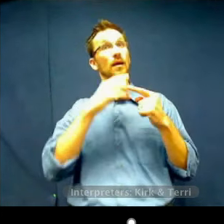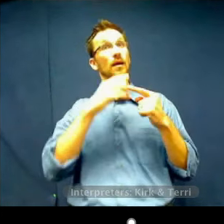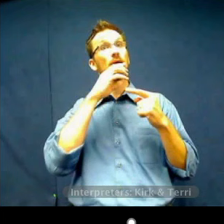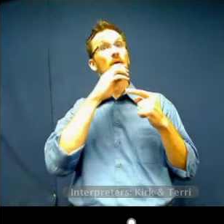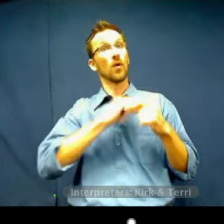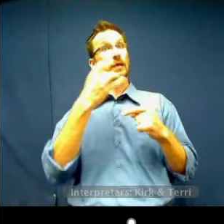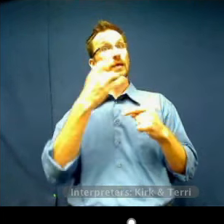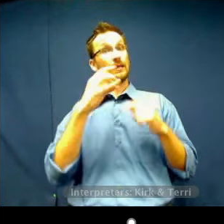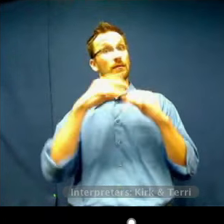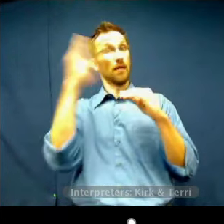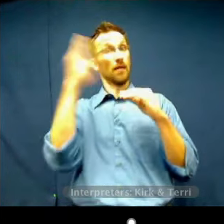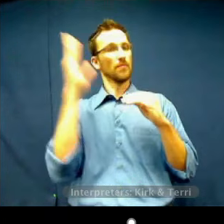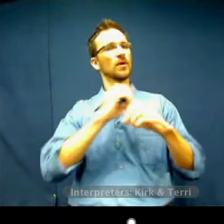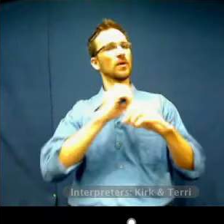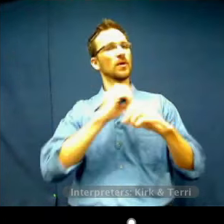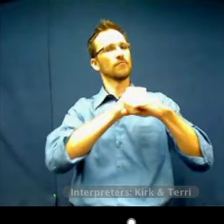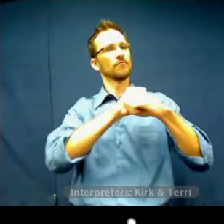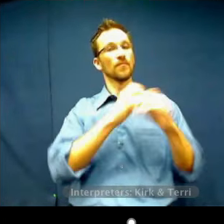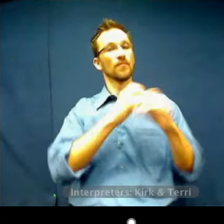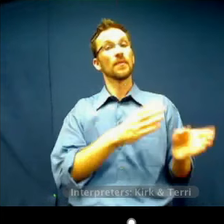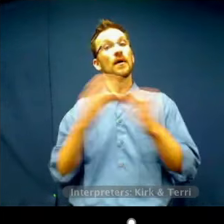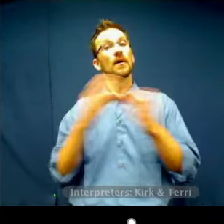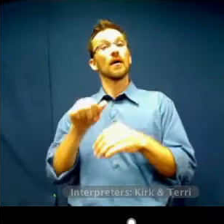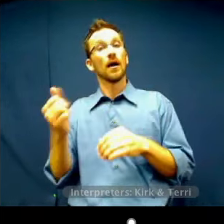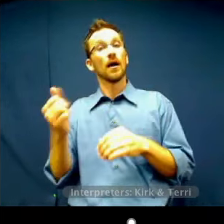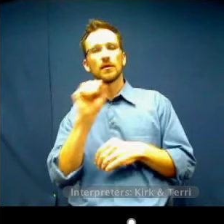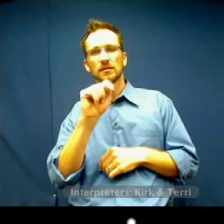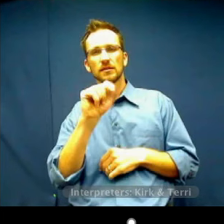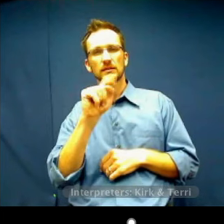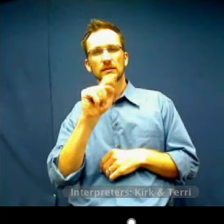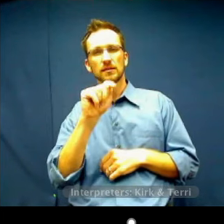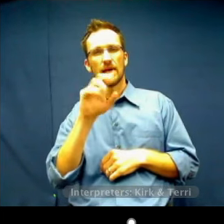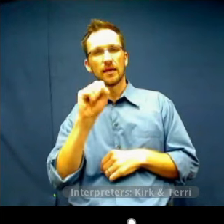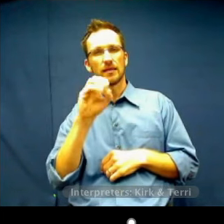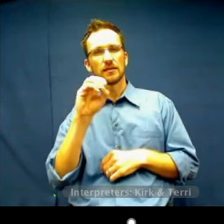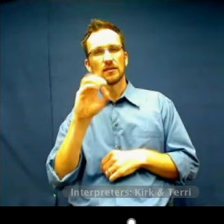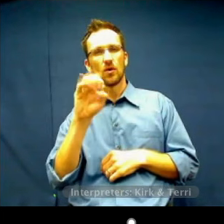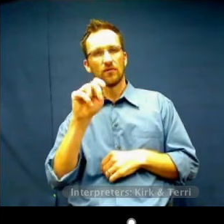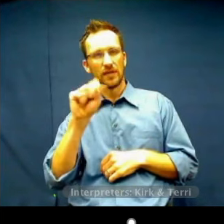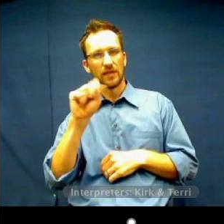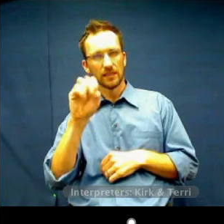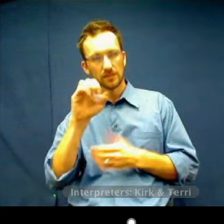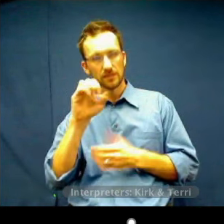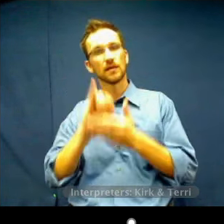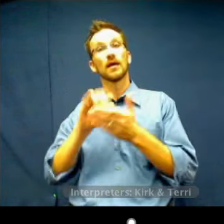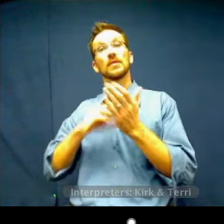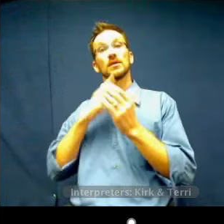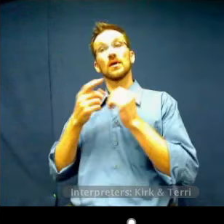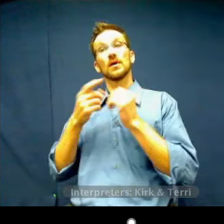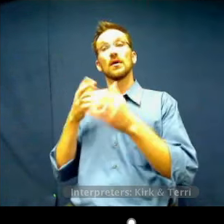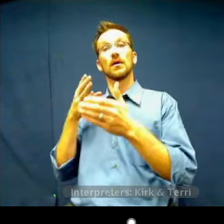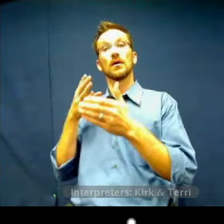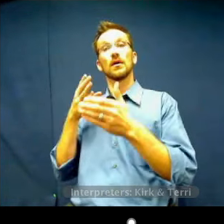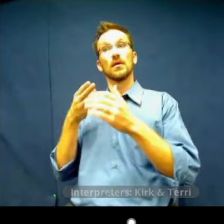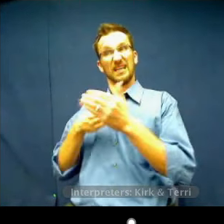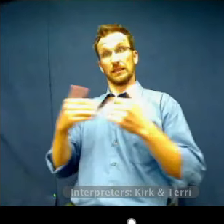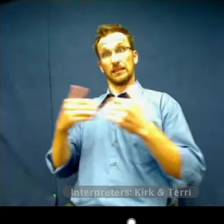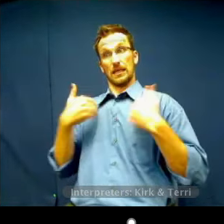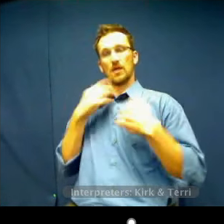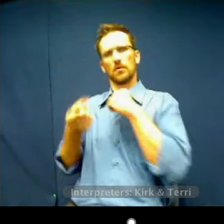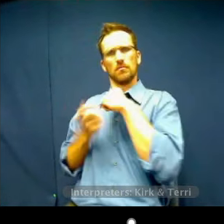called a status offense, and status offenses are imposed upon young people, but not on adults. So